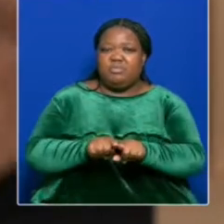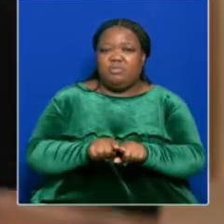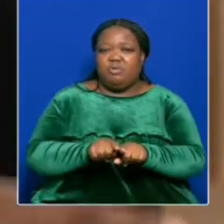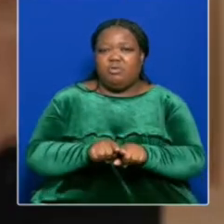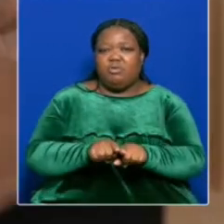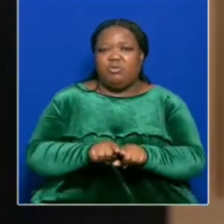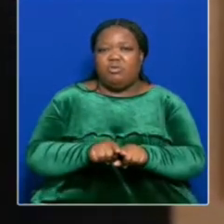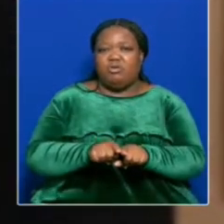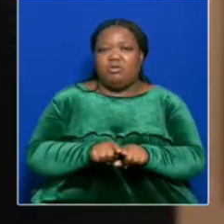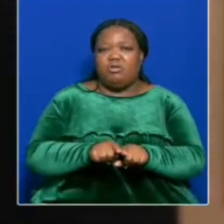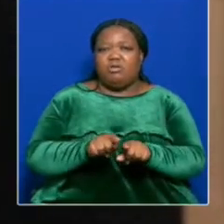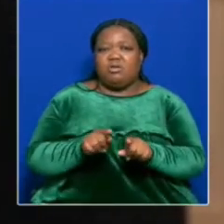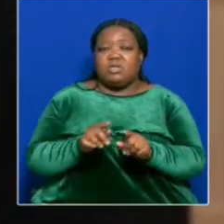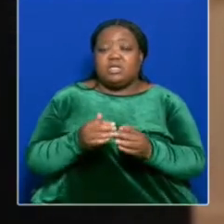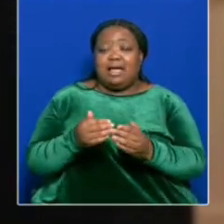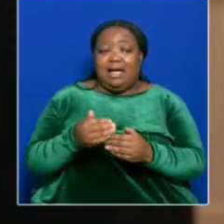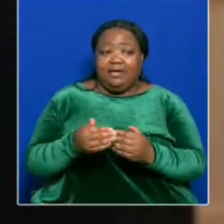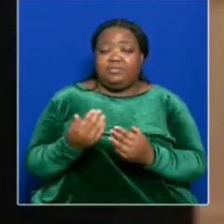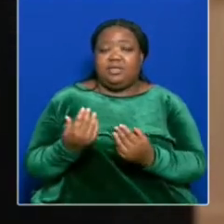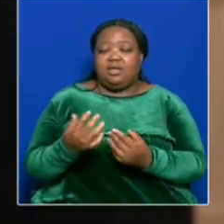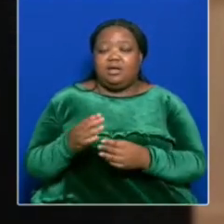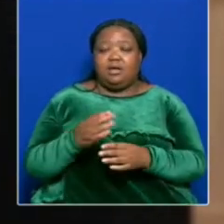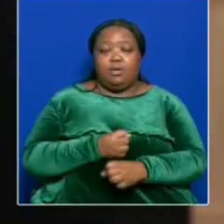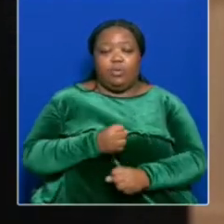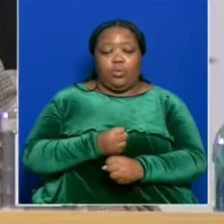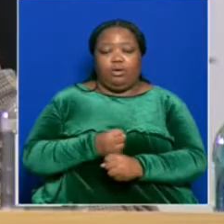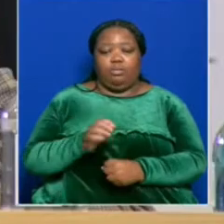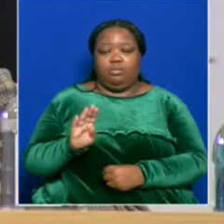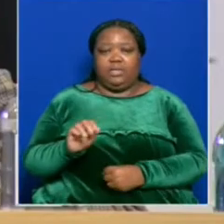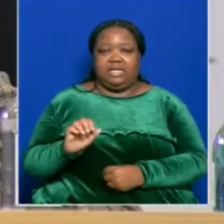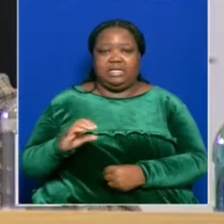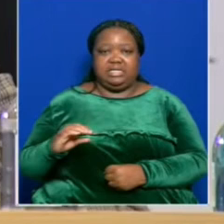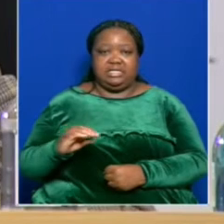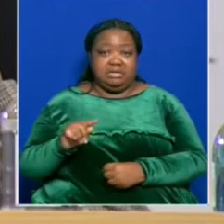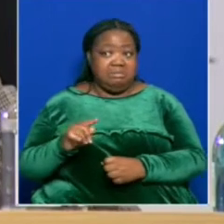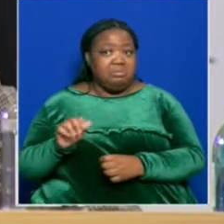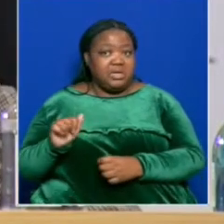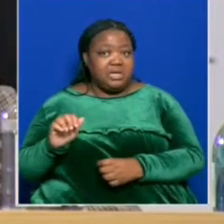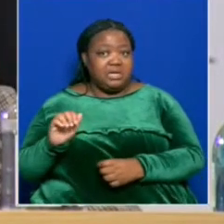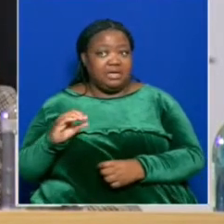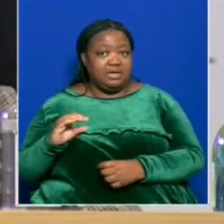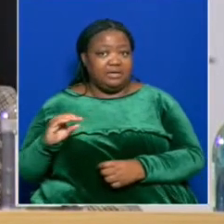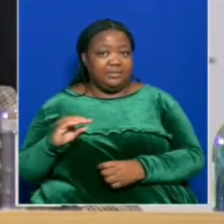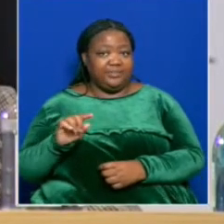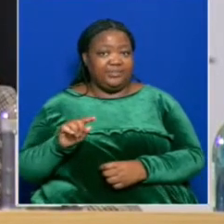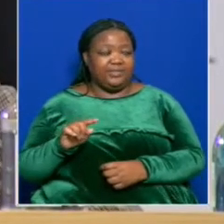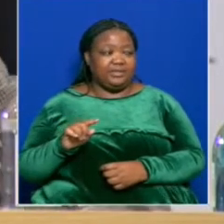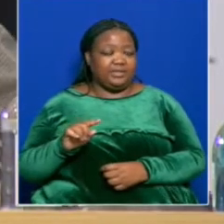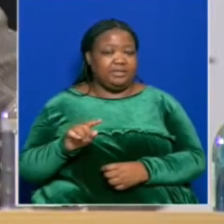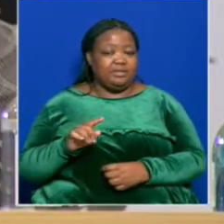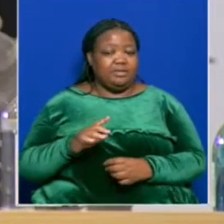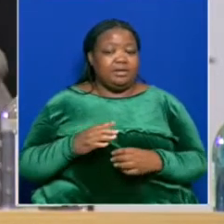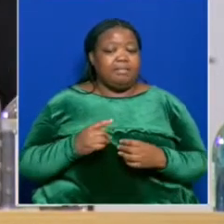Chairperson, they are done after PAC, no, after the work of the PEC, not while the PAC is doing administrative. No, I'm within the probity,